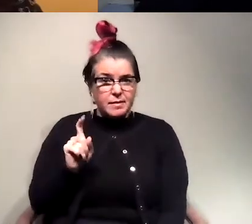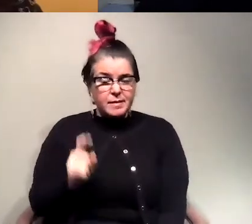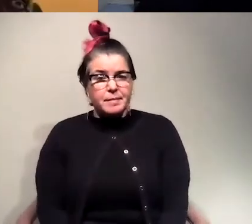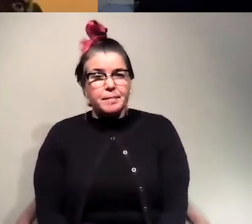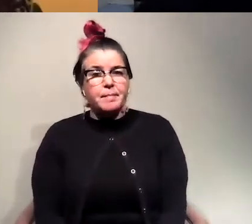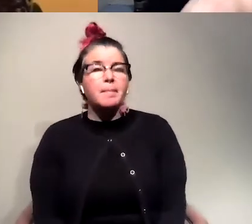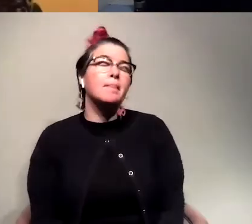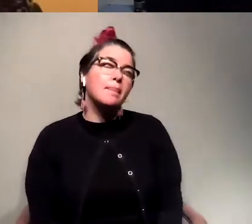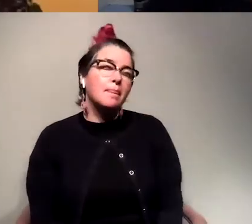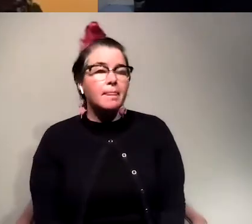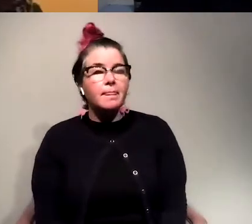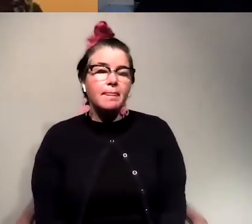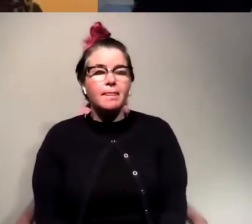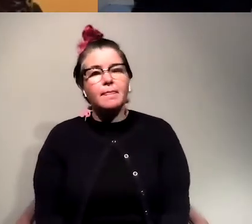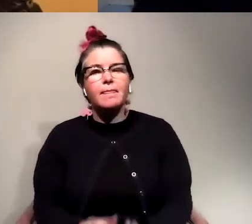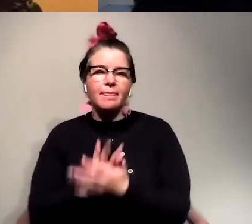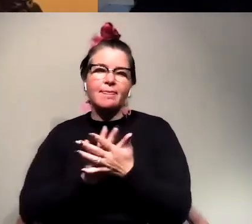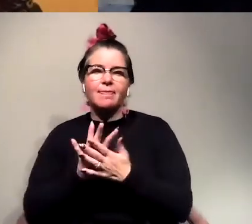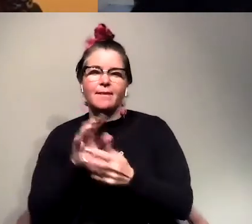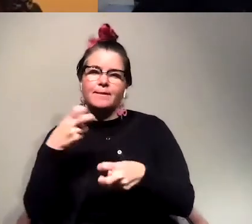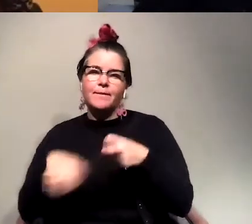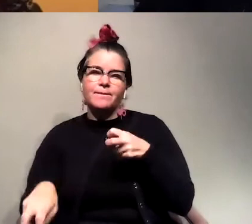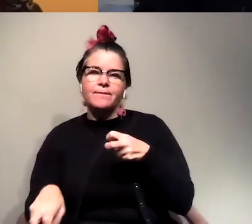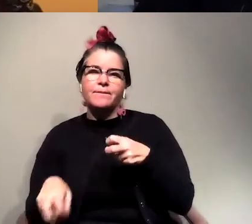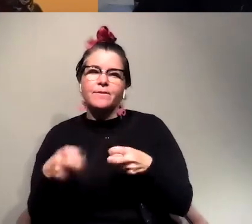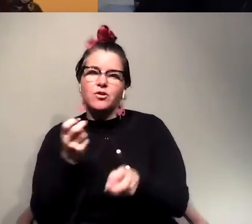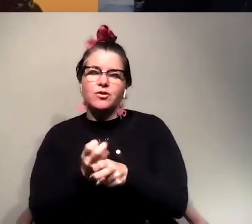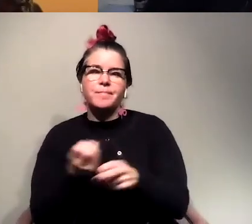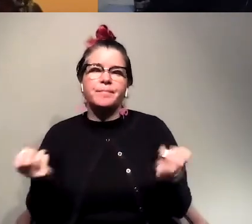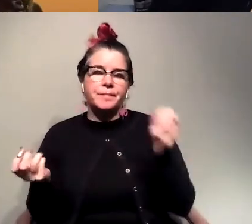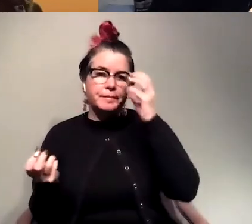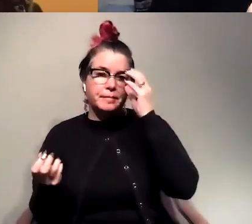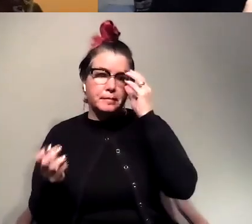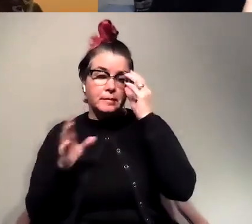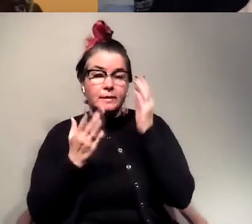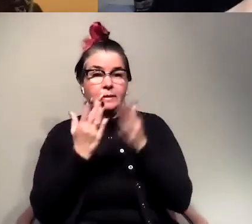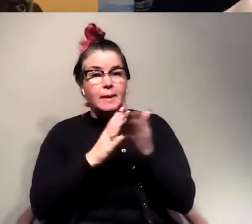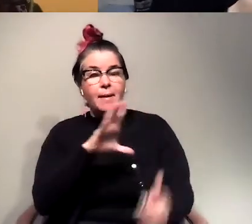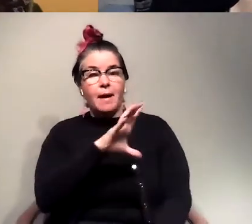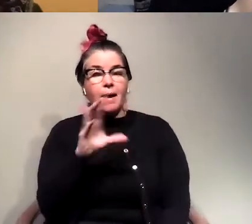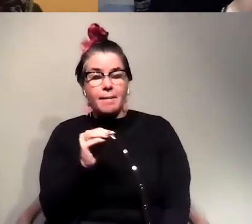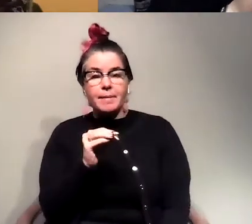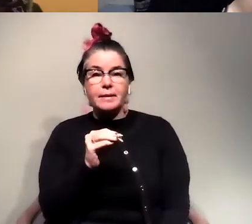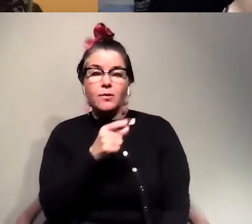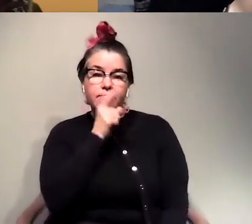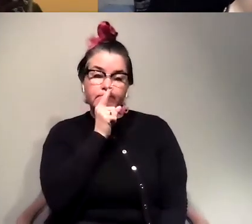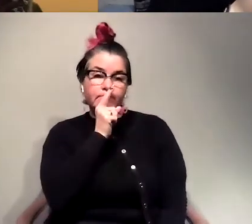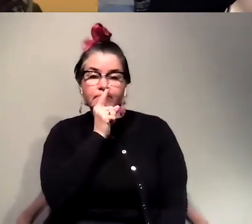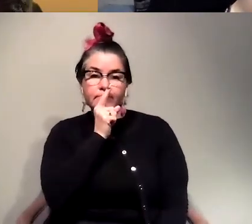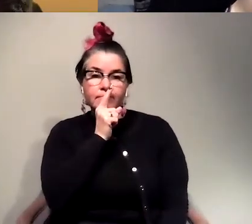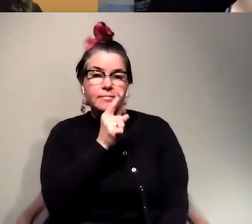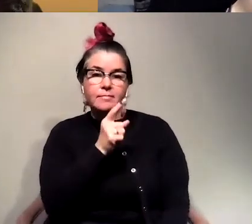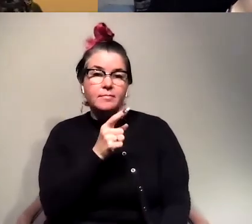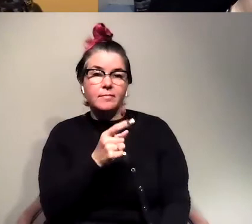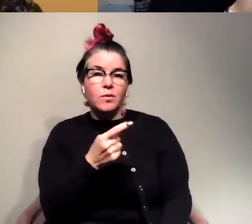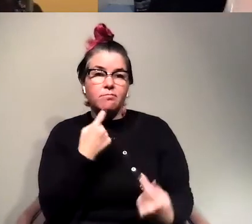Yeah, that gets a little tough to tell sometimes, because you'll get companies that won't necessarily say they're using machine